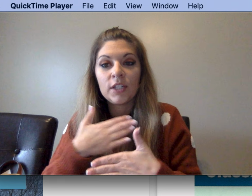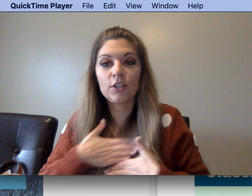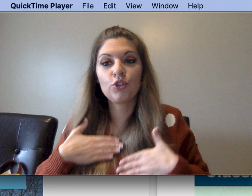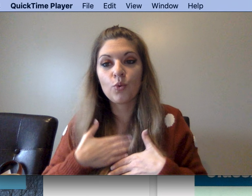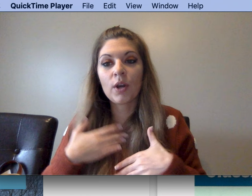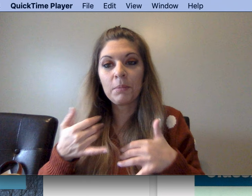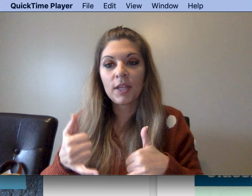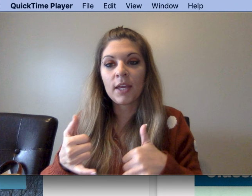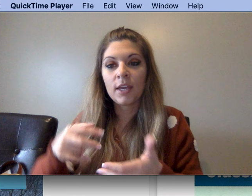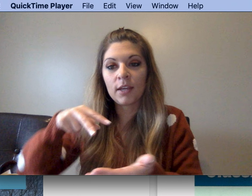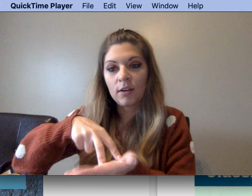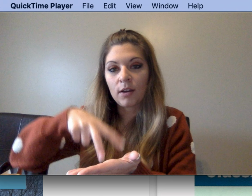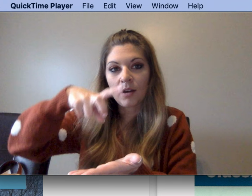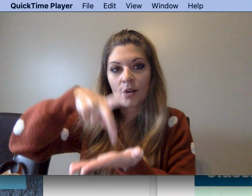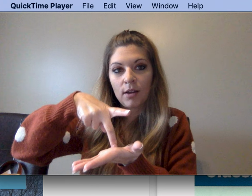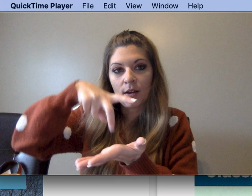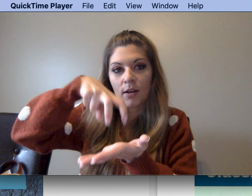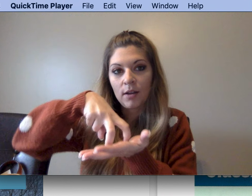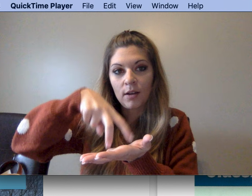Children enjoy playing